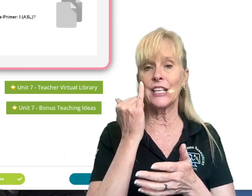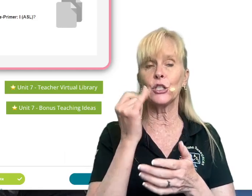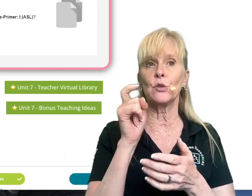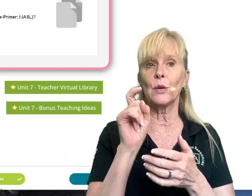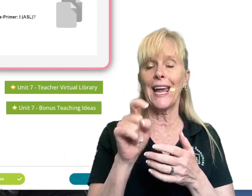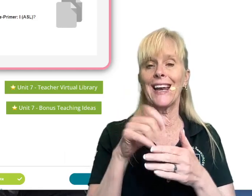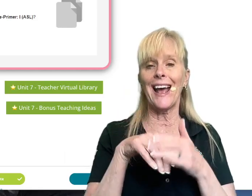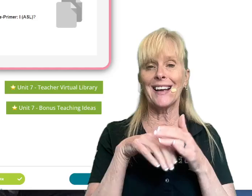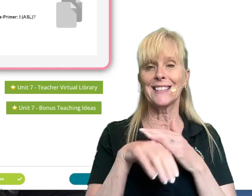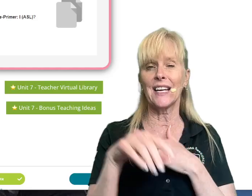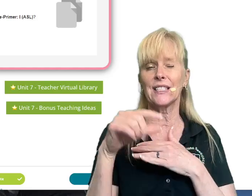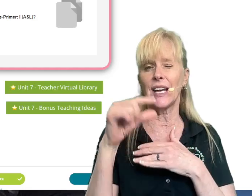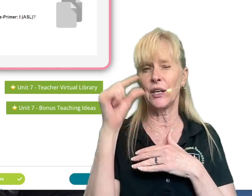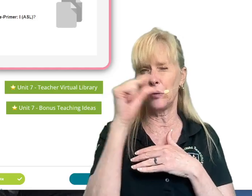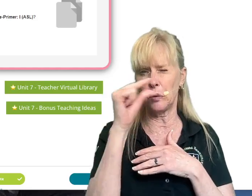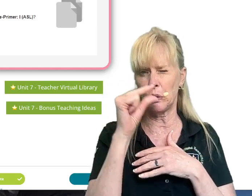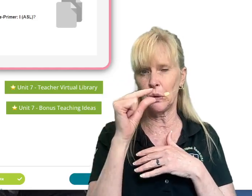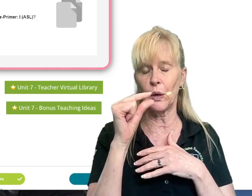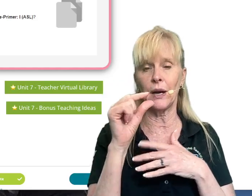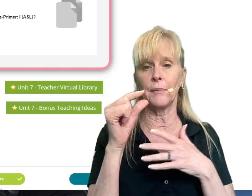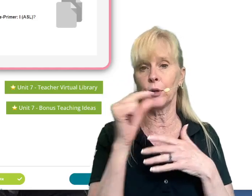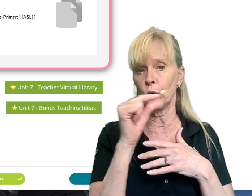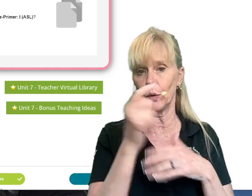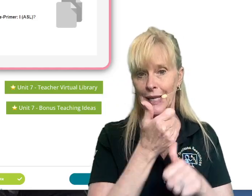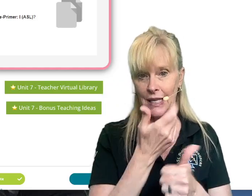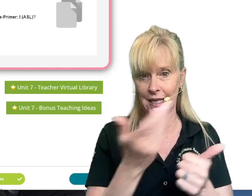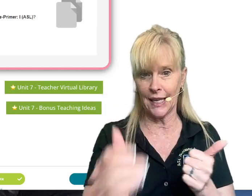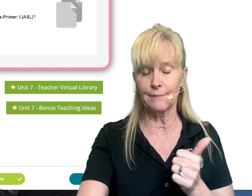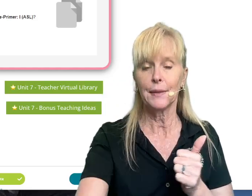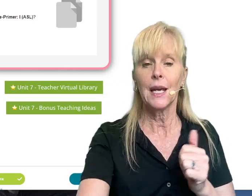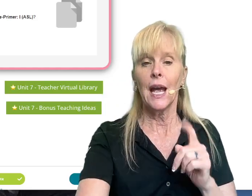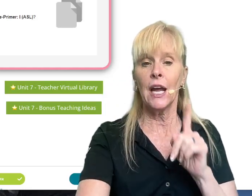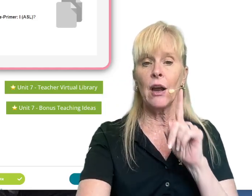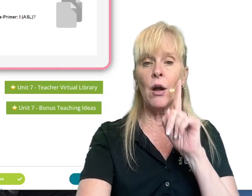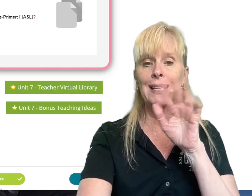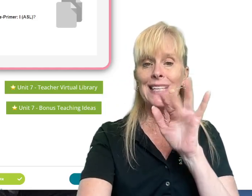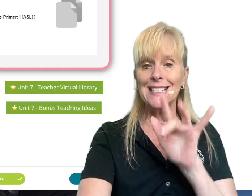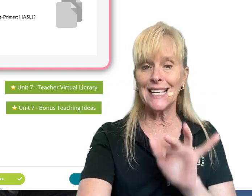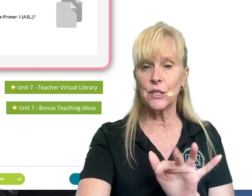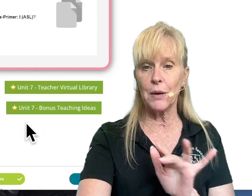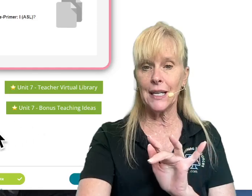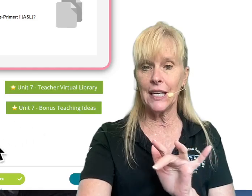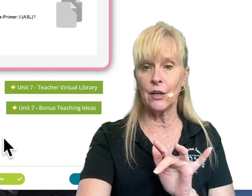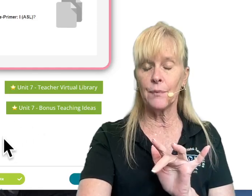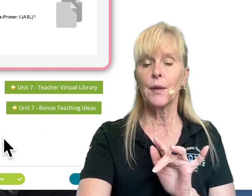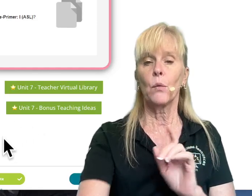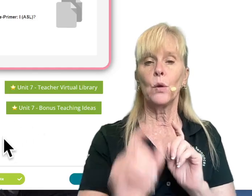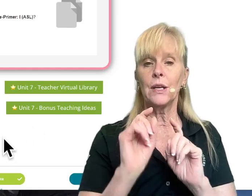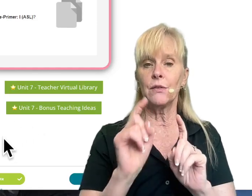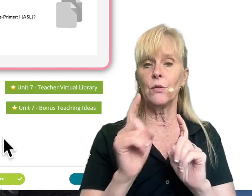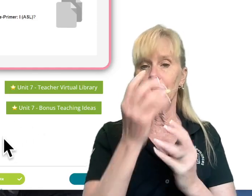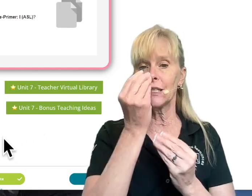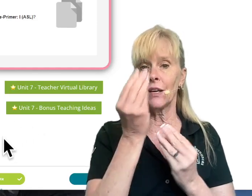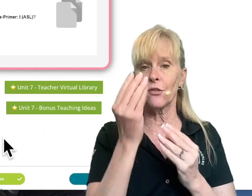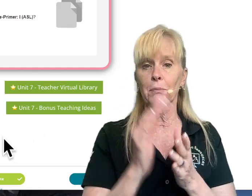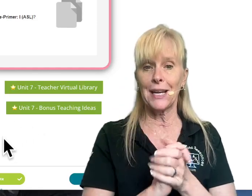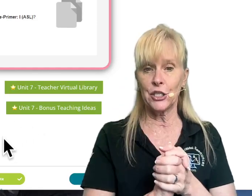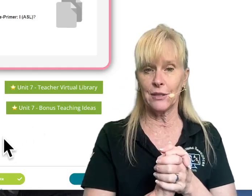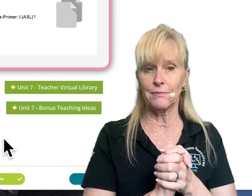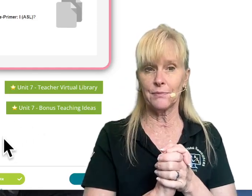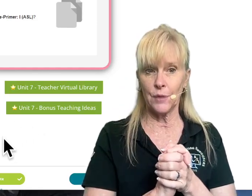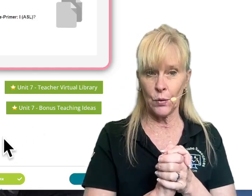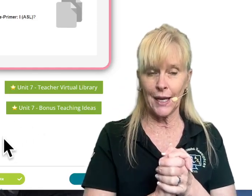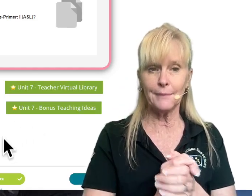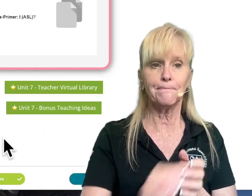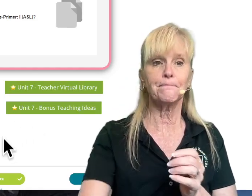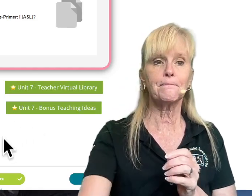in case you can't access a Google anything. And all of these links right here will give you this